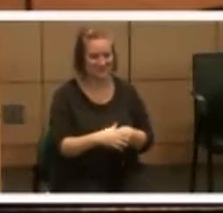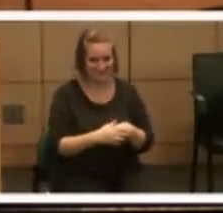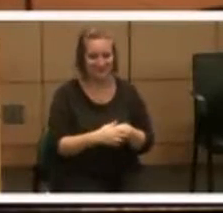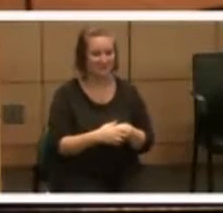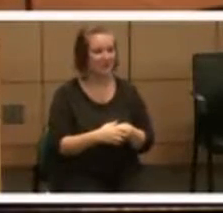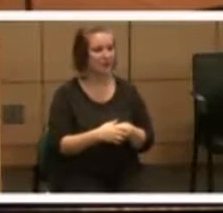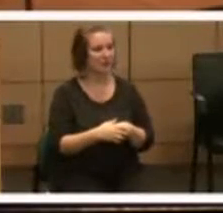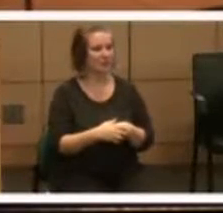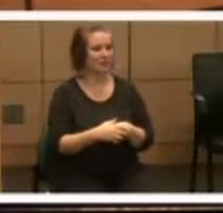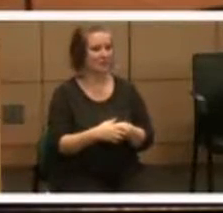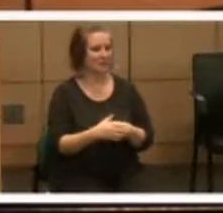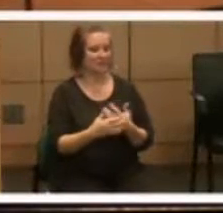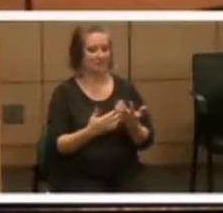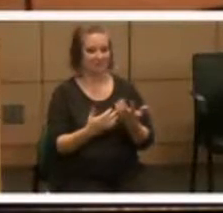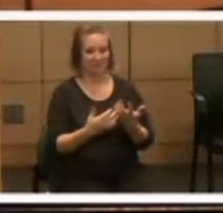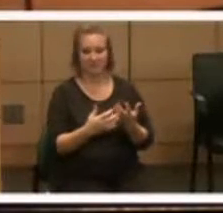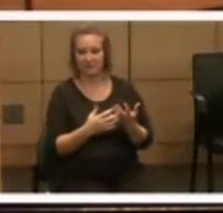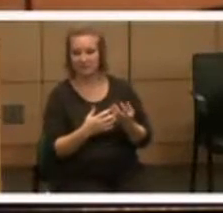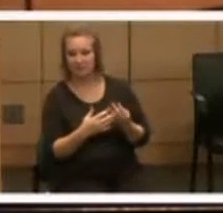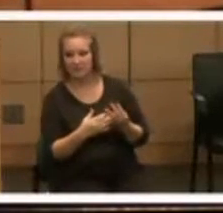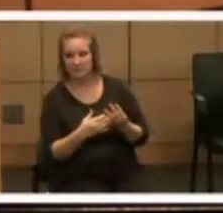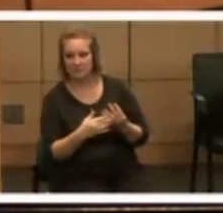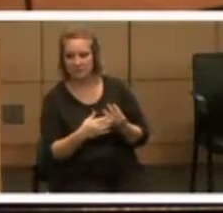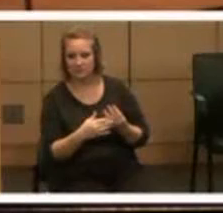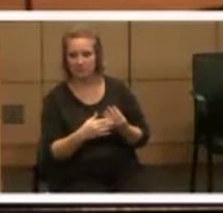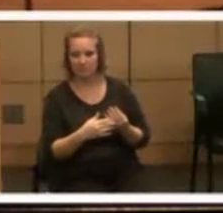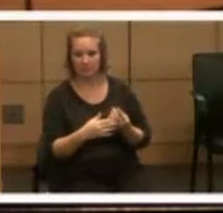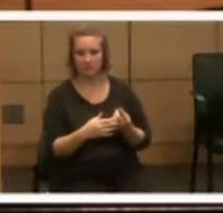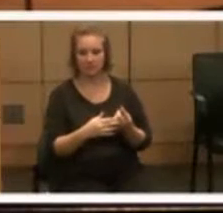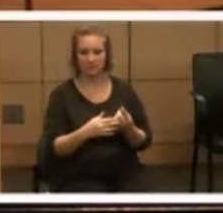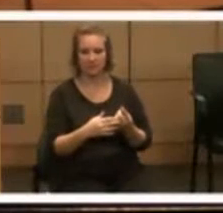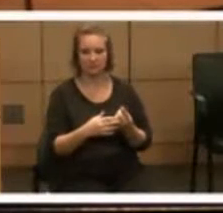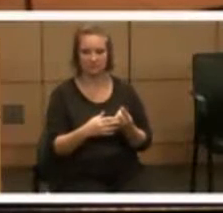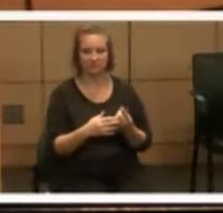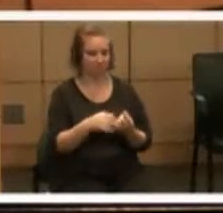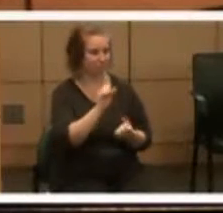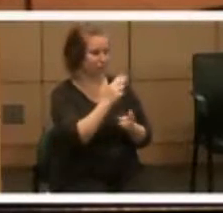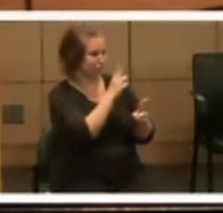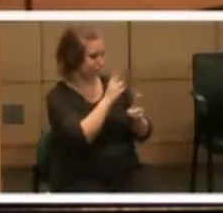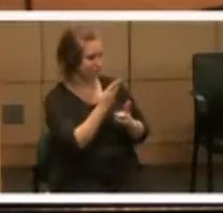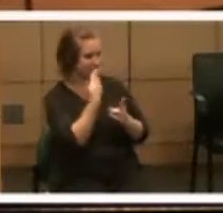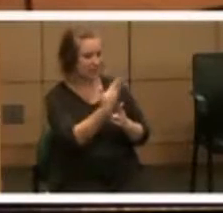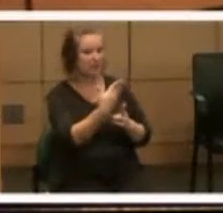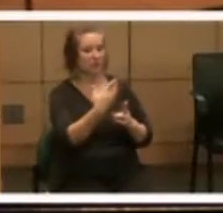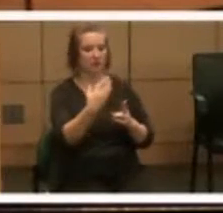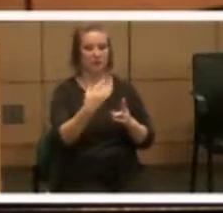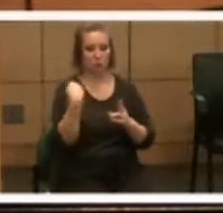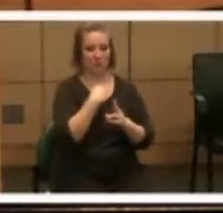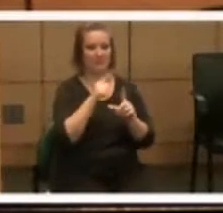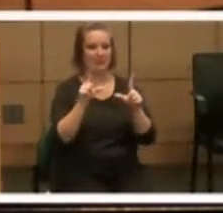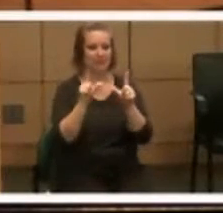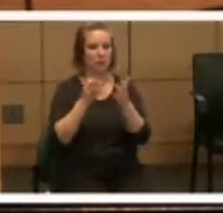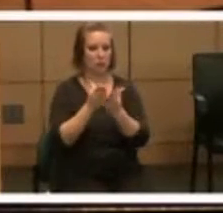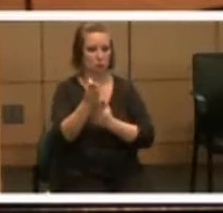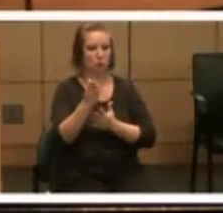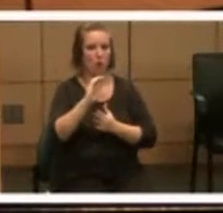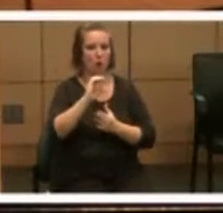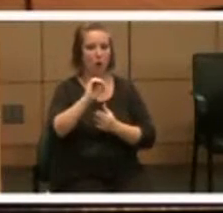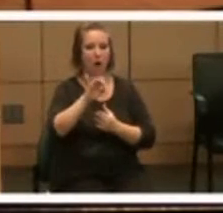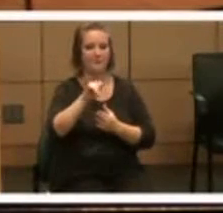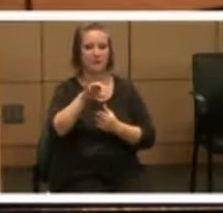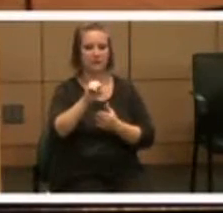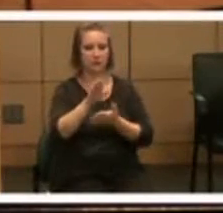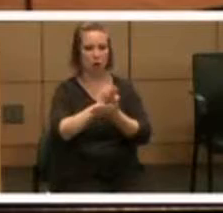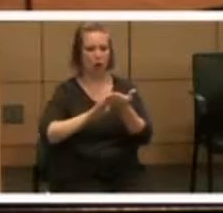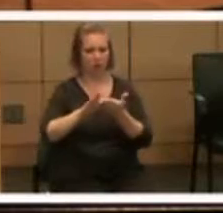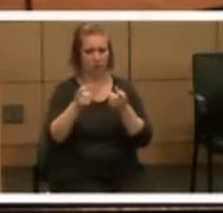We've been gratified. There's been a lot of interest, but we have been licensing it through the Office of Technology Management. We just don't